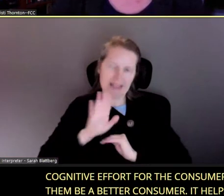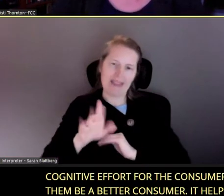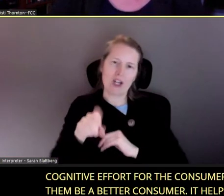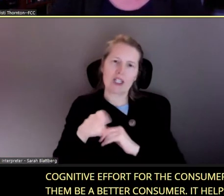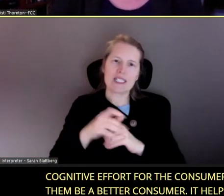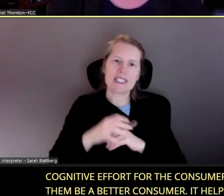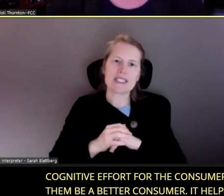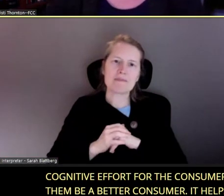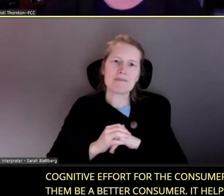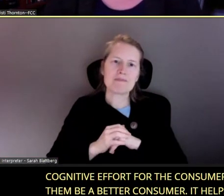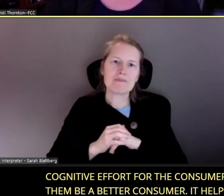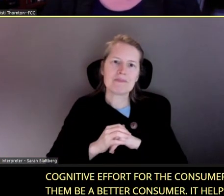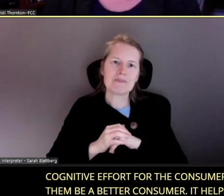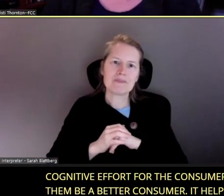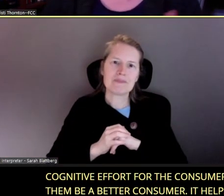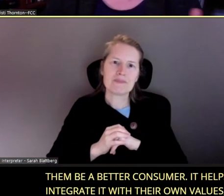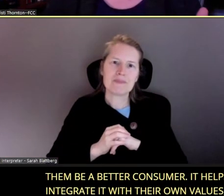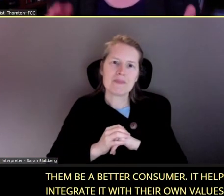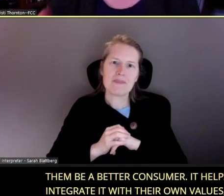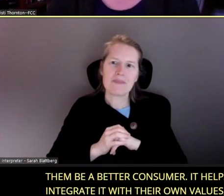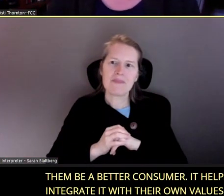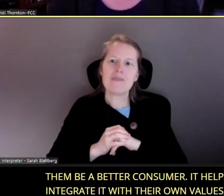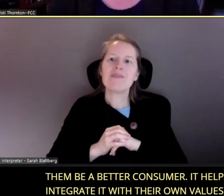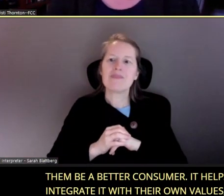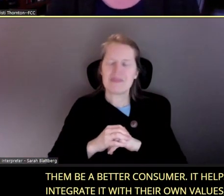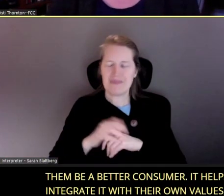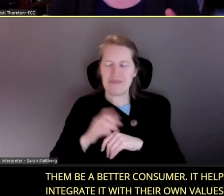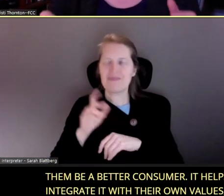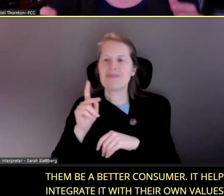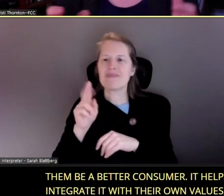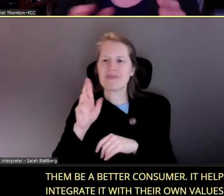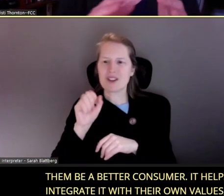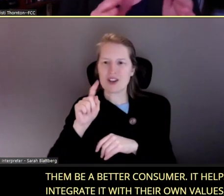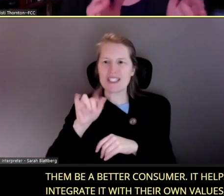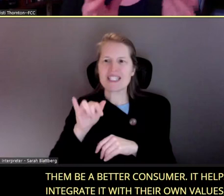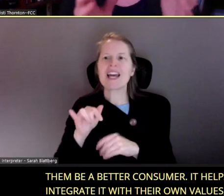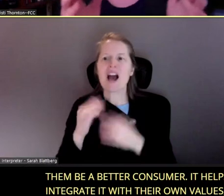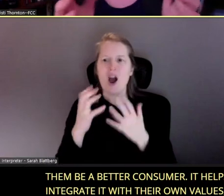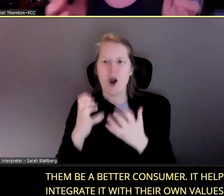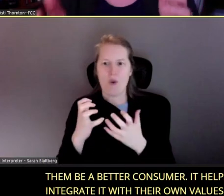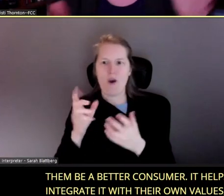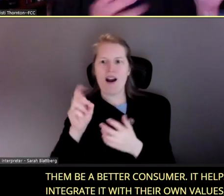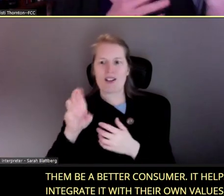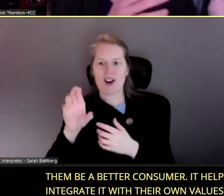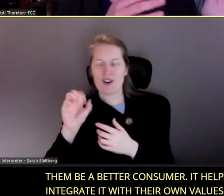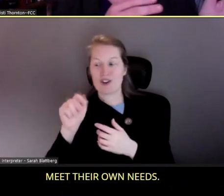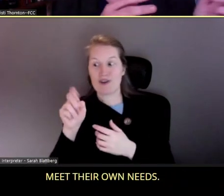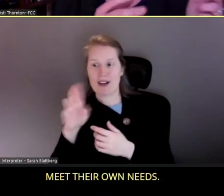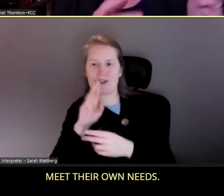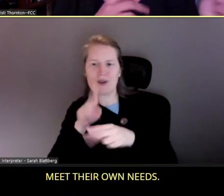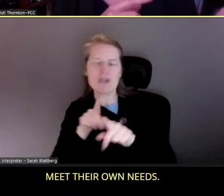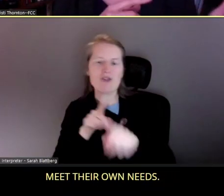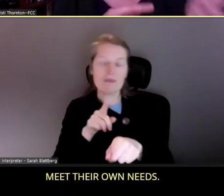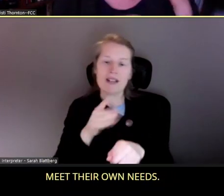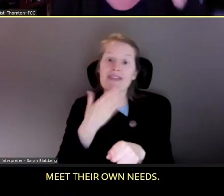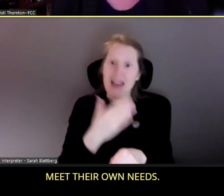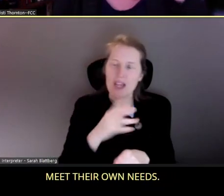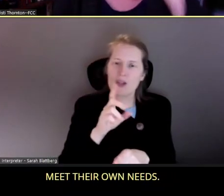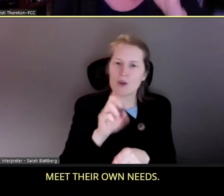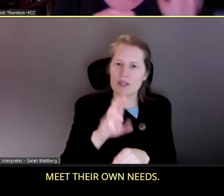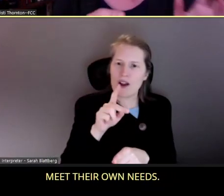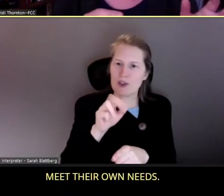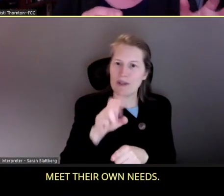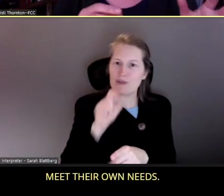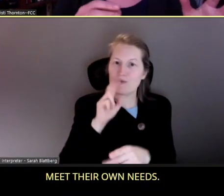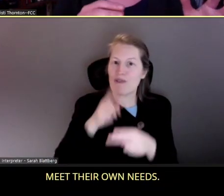Yeah, I do want to give you, obviously, Dr. Craner, a chance to answer. We've talked about, thank you, Dr. Peters, for referencing the consumers who were just